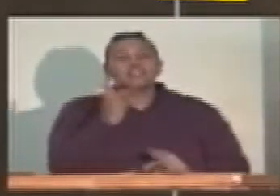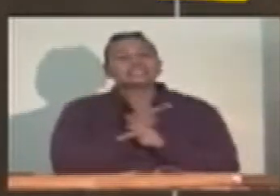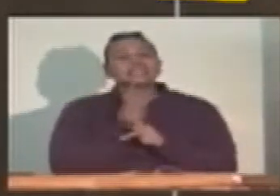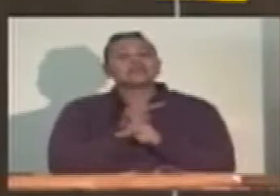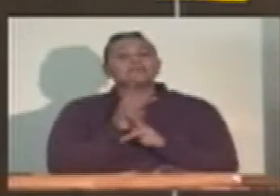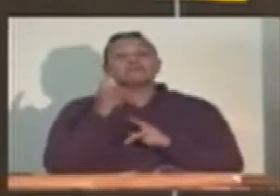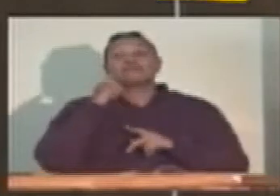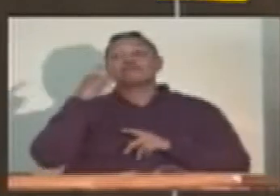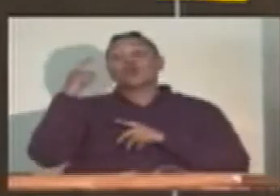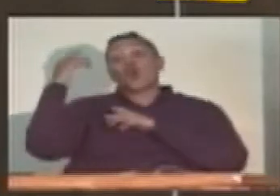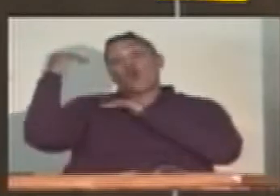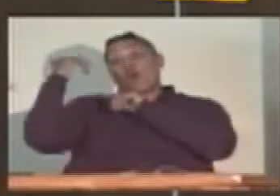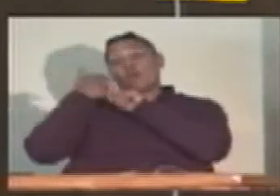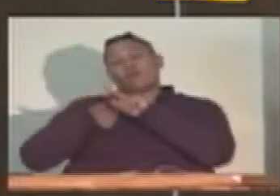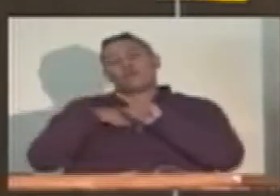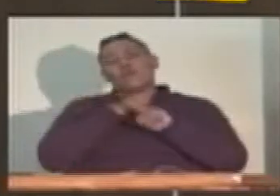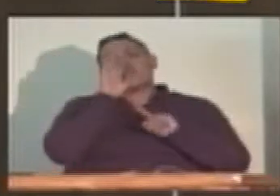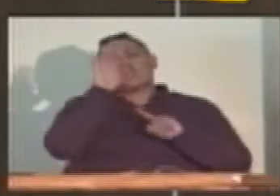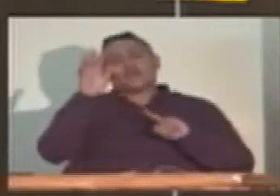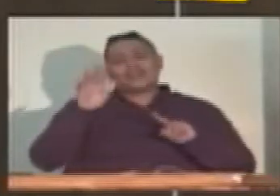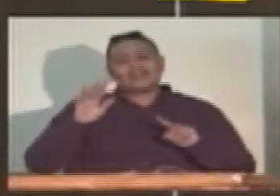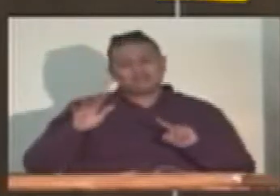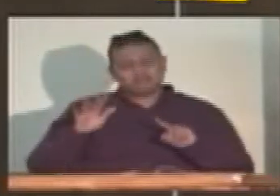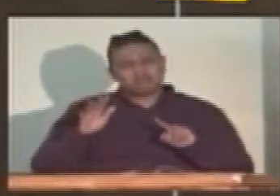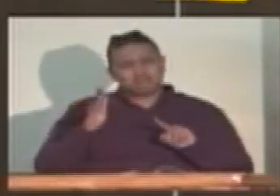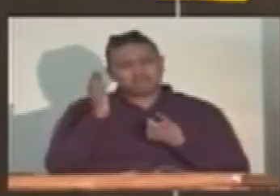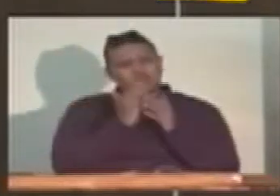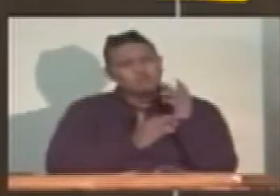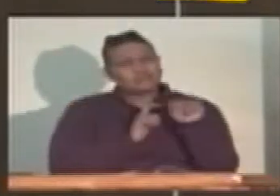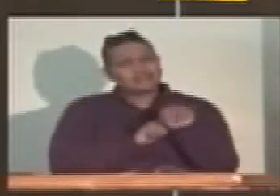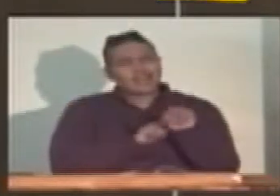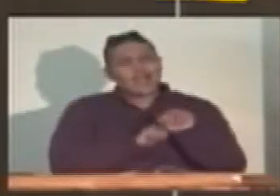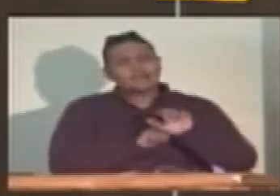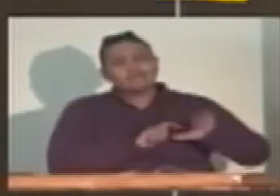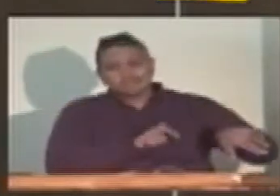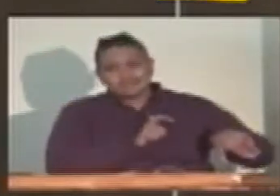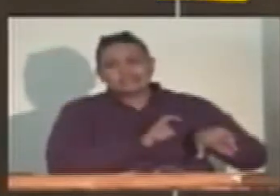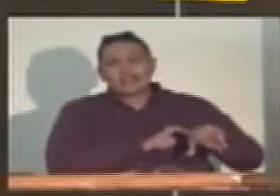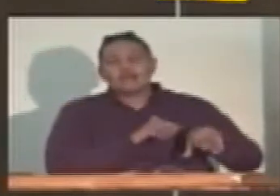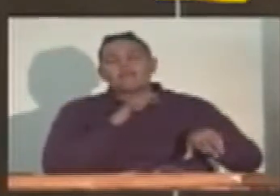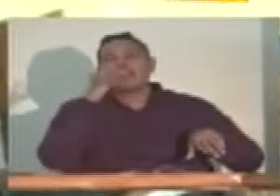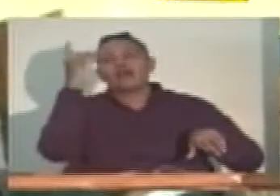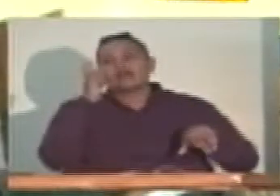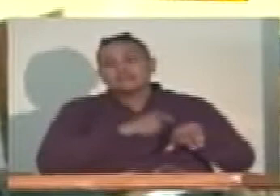hope that we are spared time and time again.